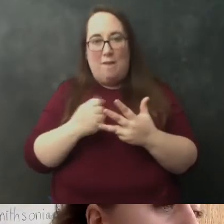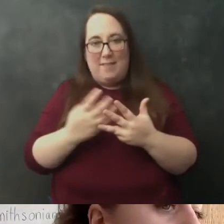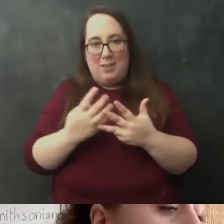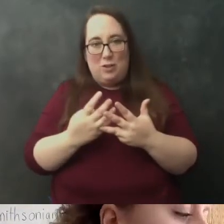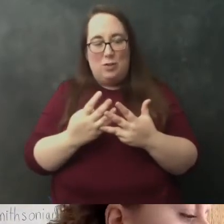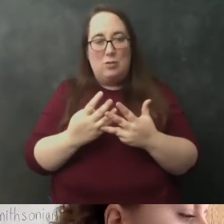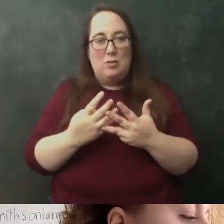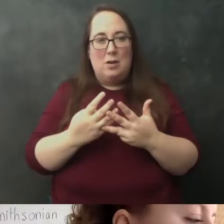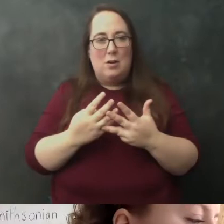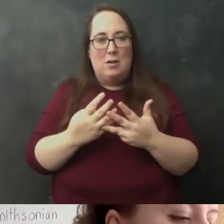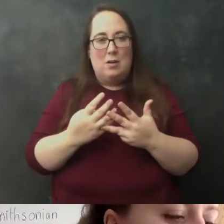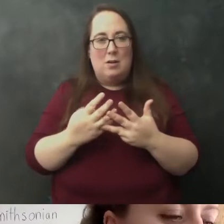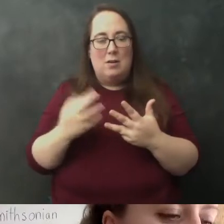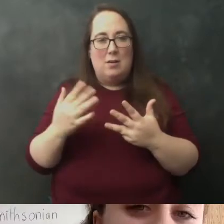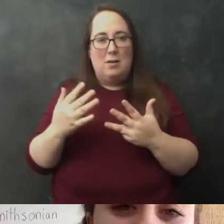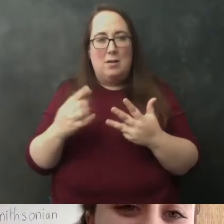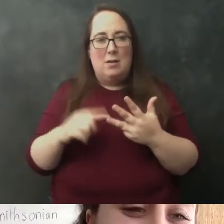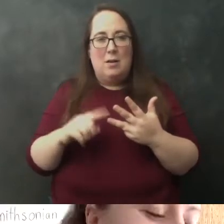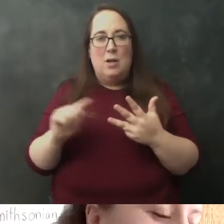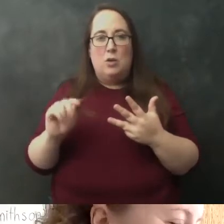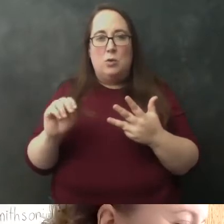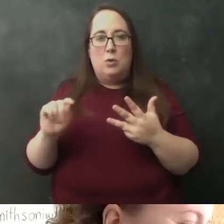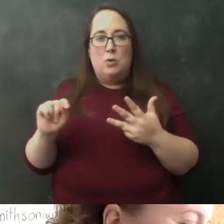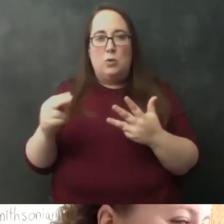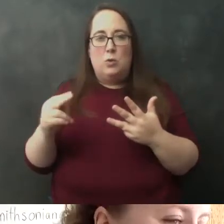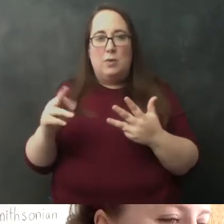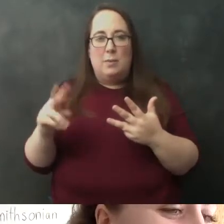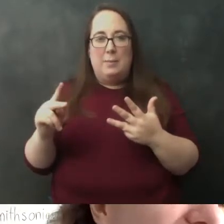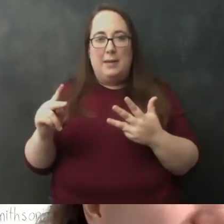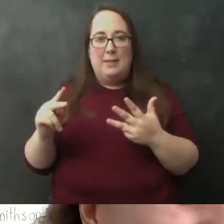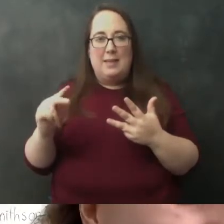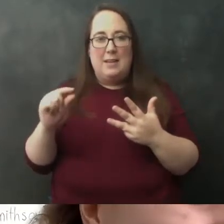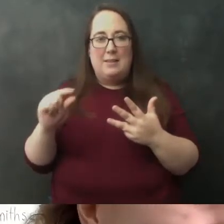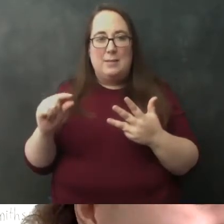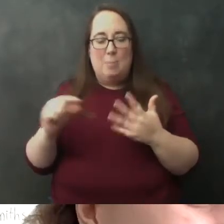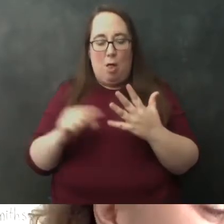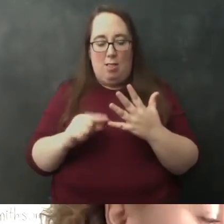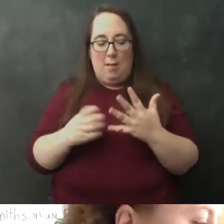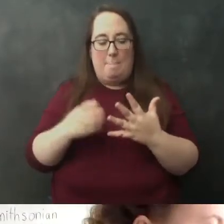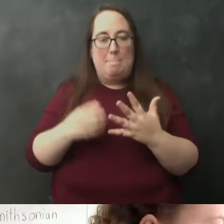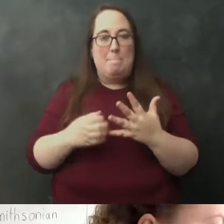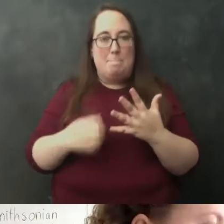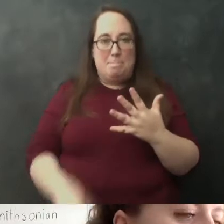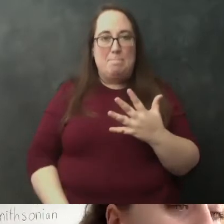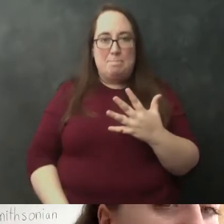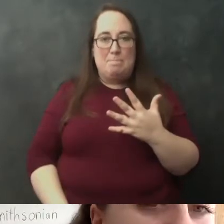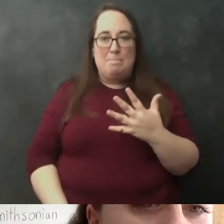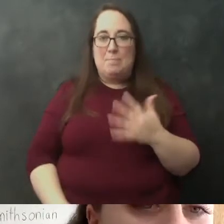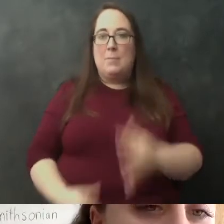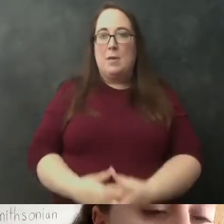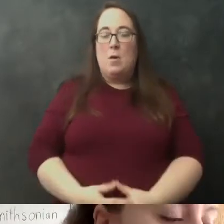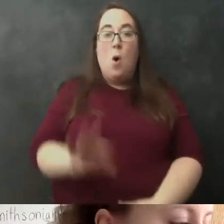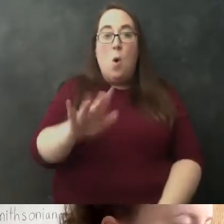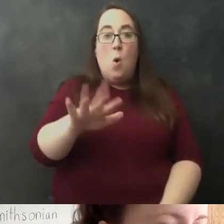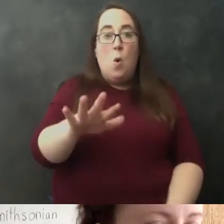aren't Q-tips. They are toothpicks, and a small plastic cup. Okay. Oh, and then I